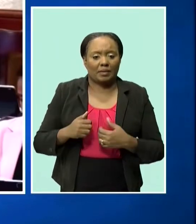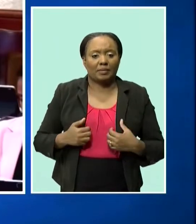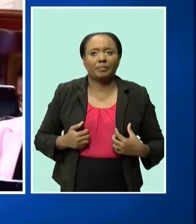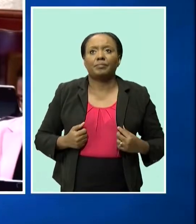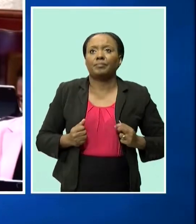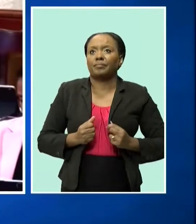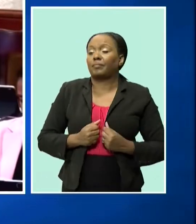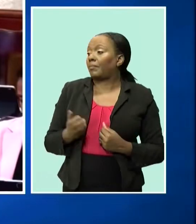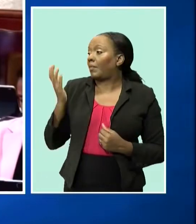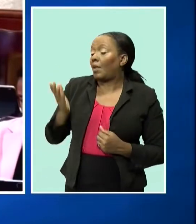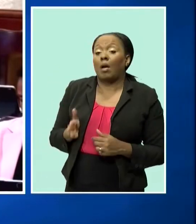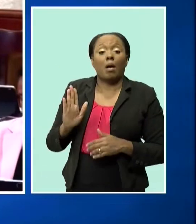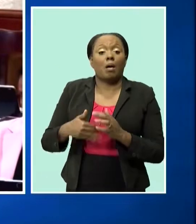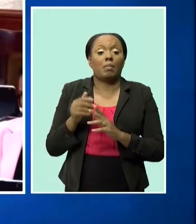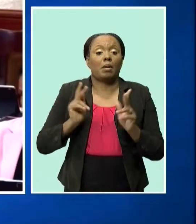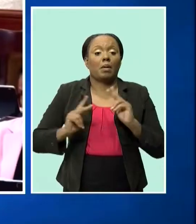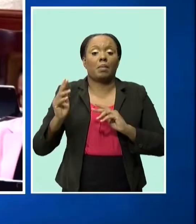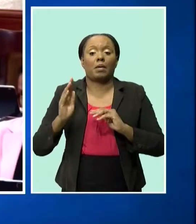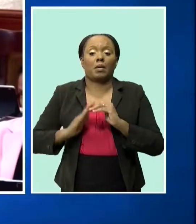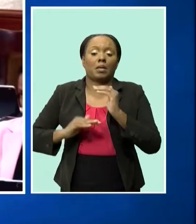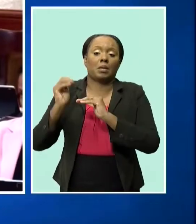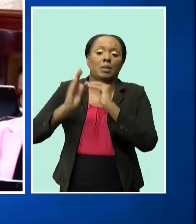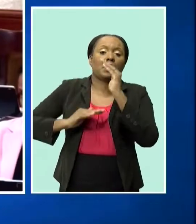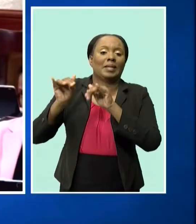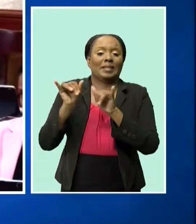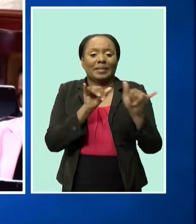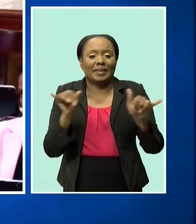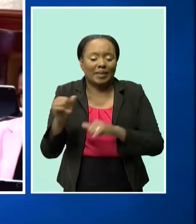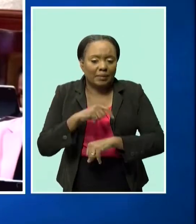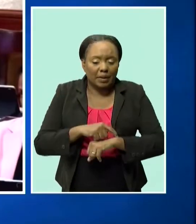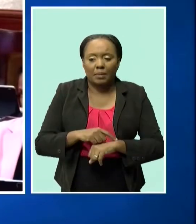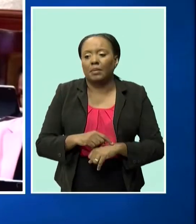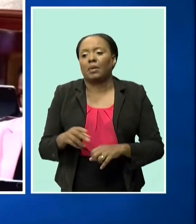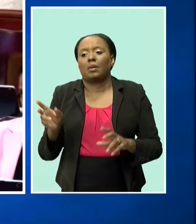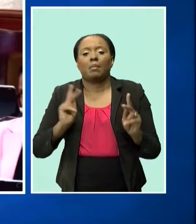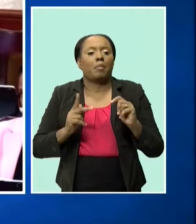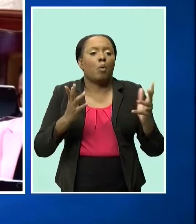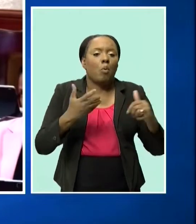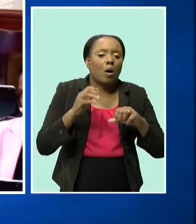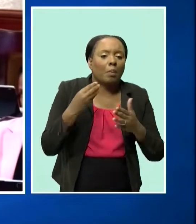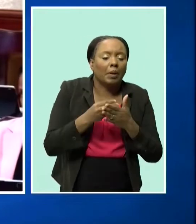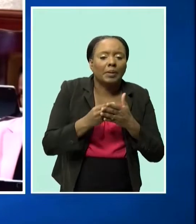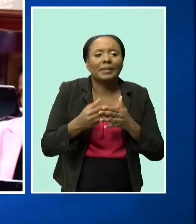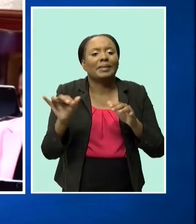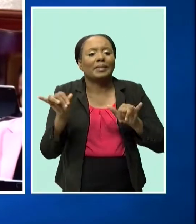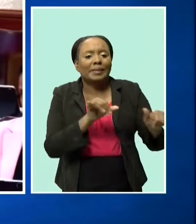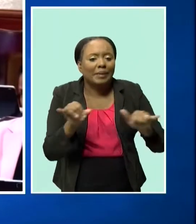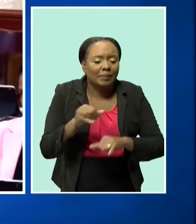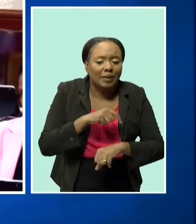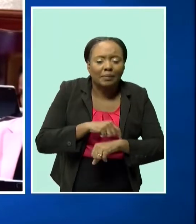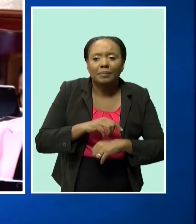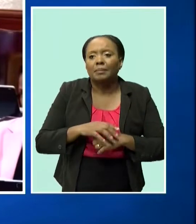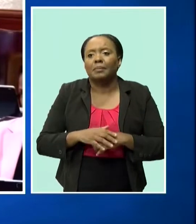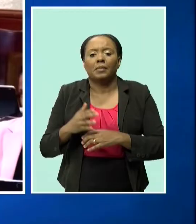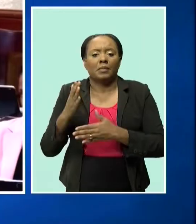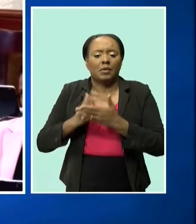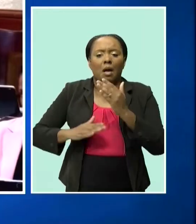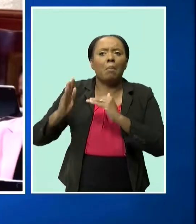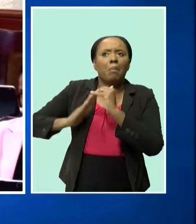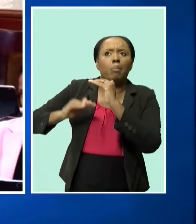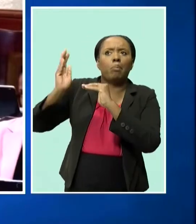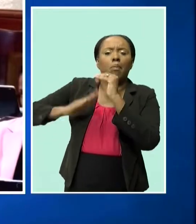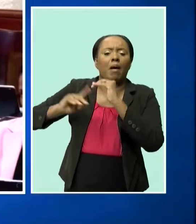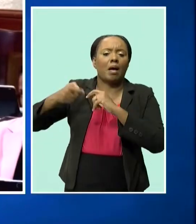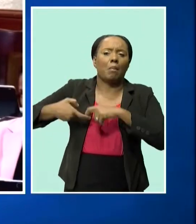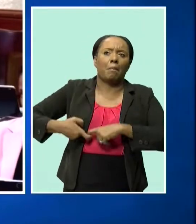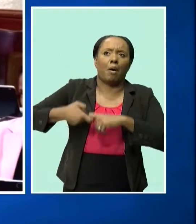everybody constructing at the same time, everybody's calling for money at the same time, and you ended up in a situation, sir, where some of the construction and repairs had to pause. So you